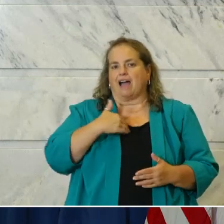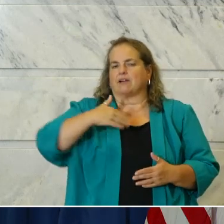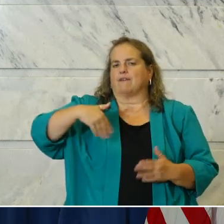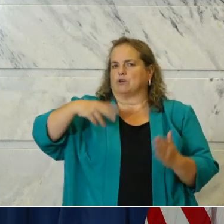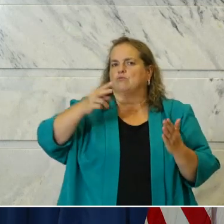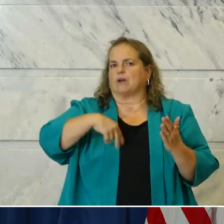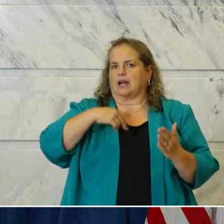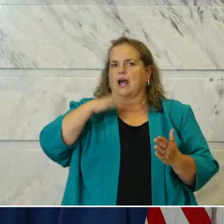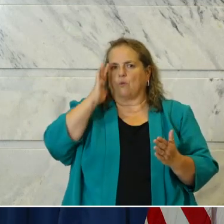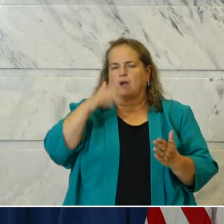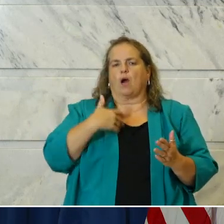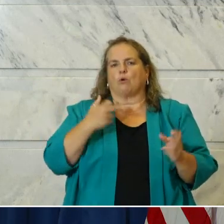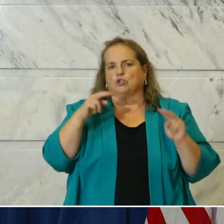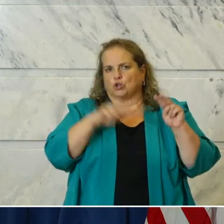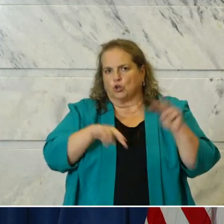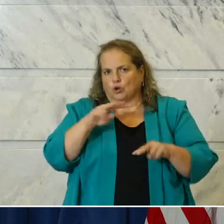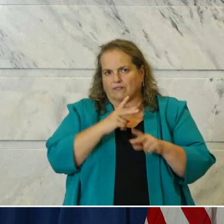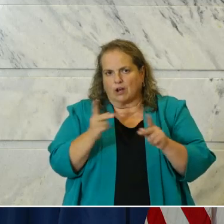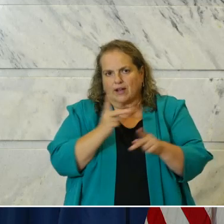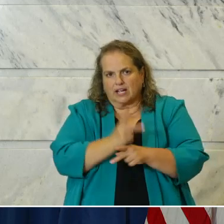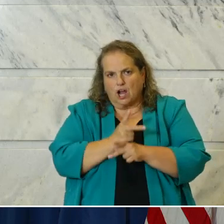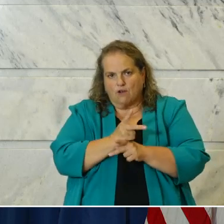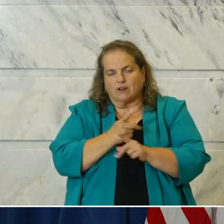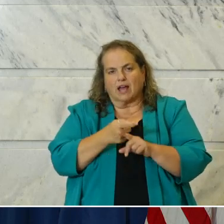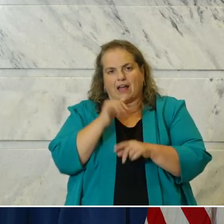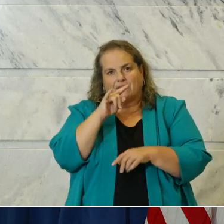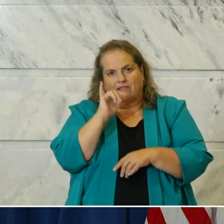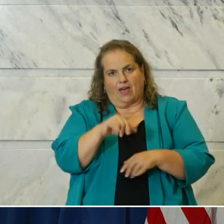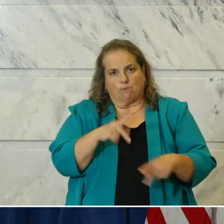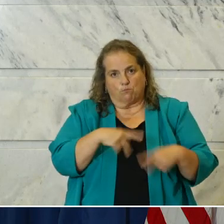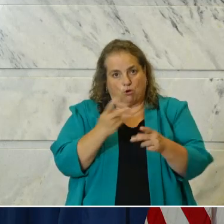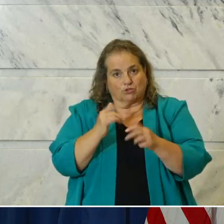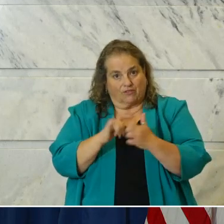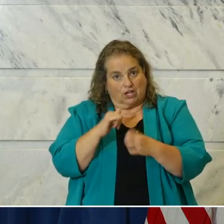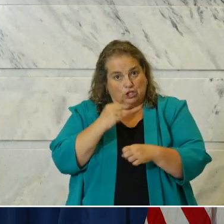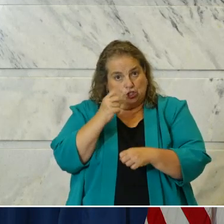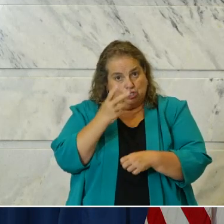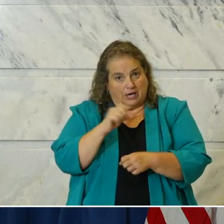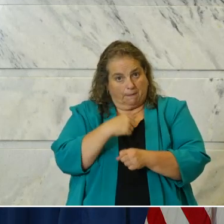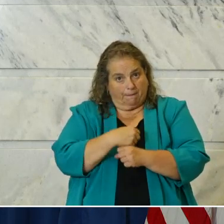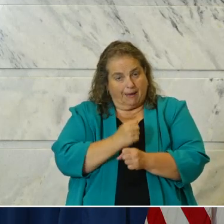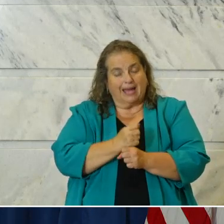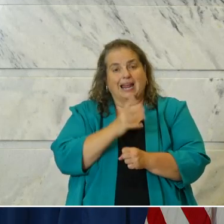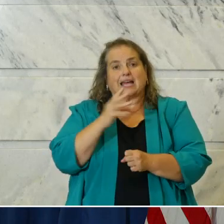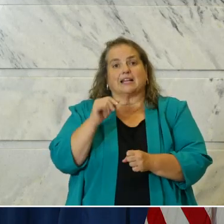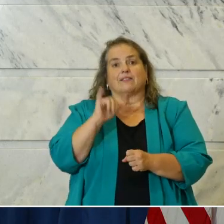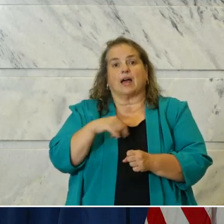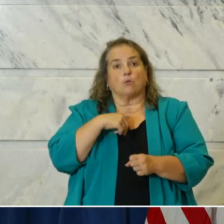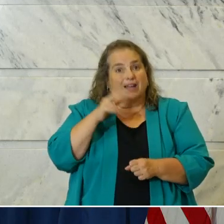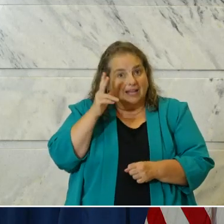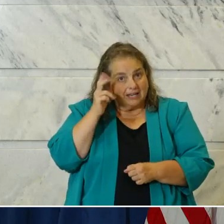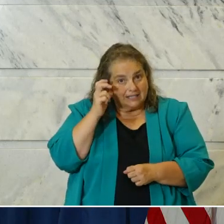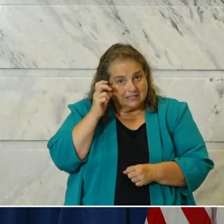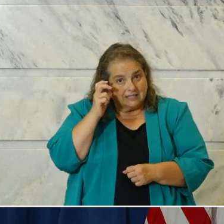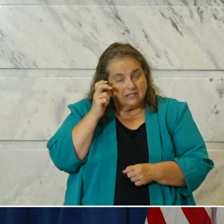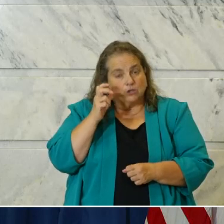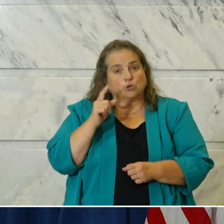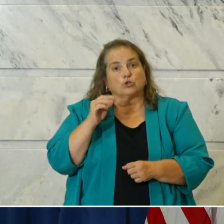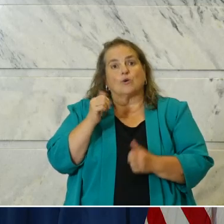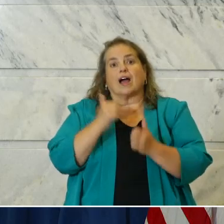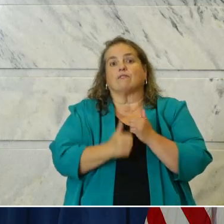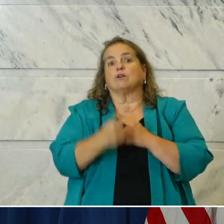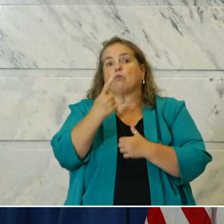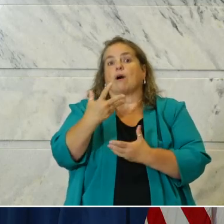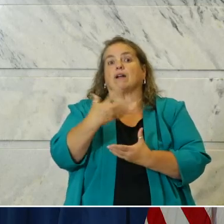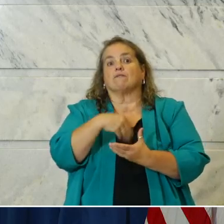we look very carefully at the proposals that she has made, and that we listen to everybody